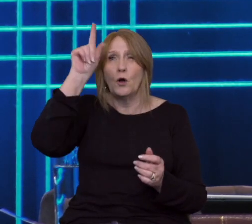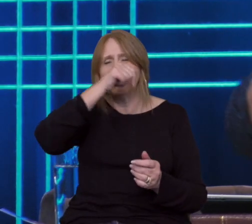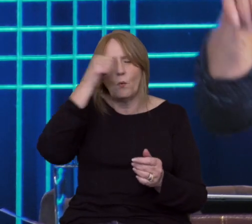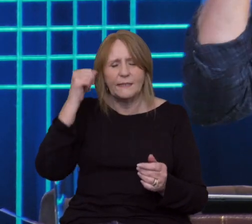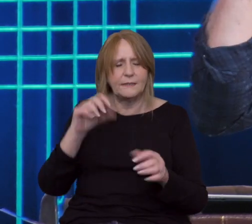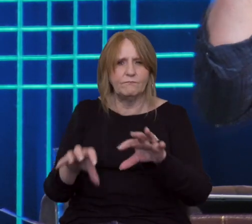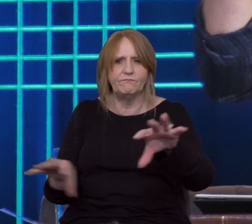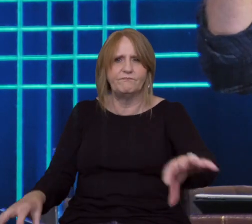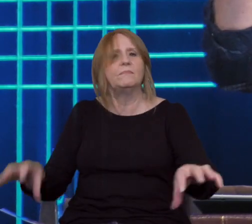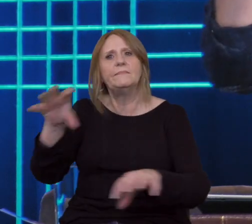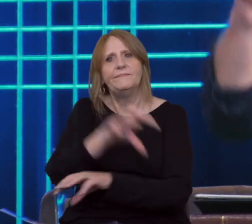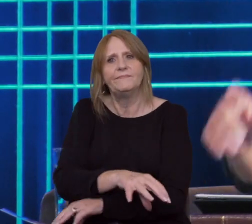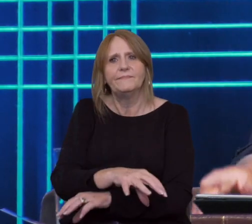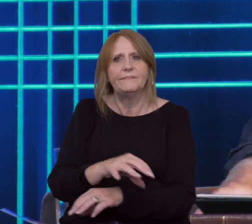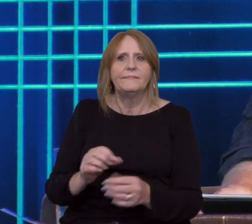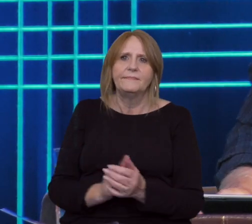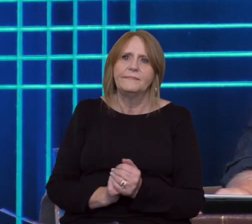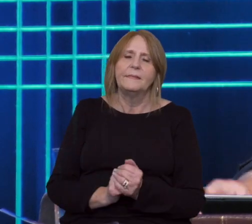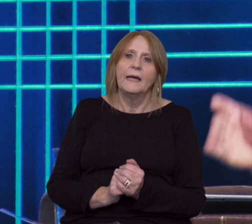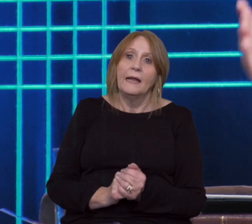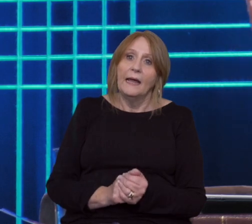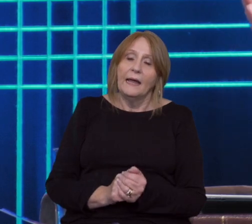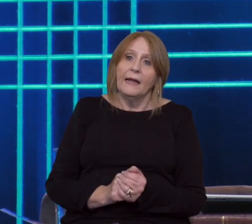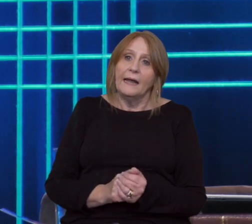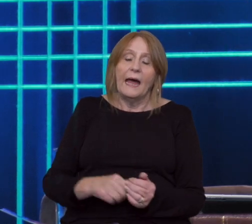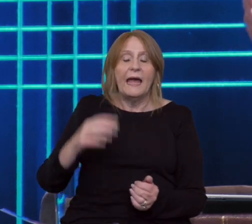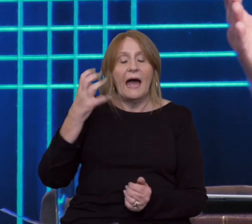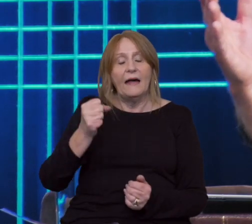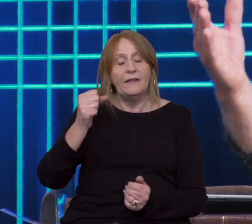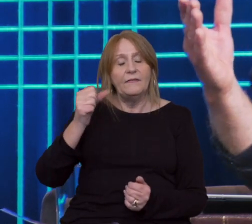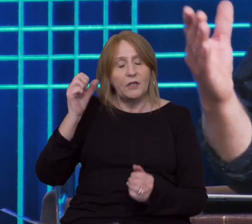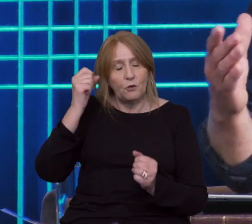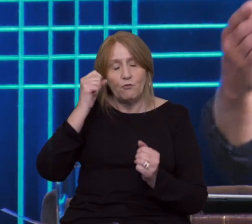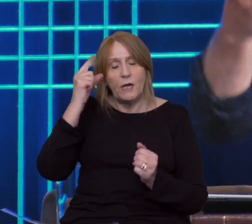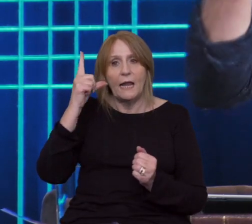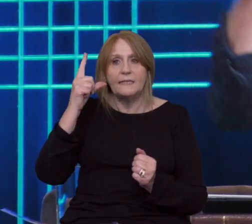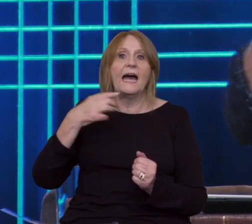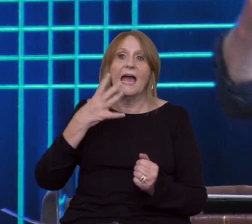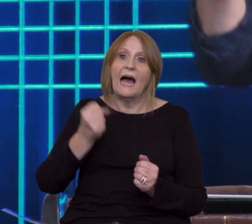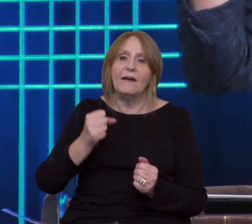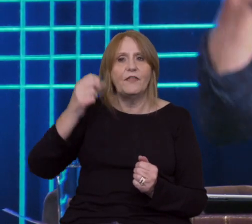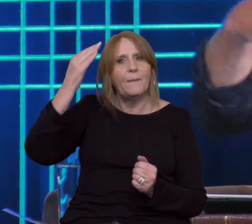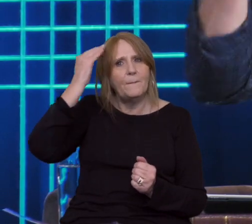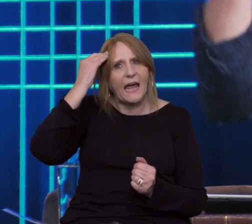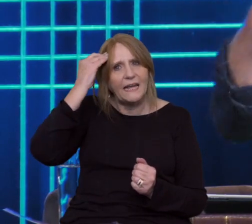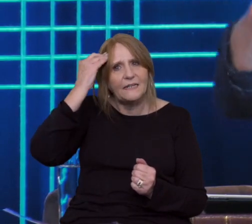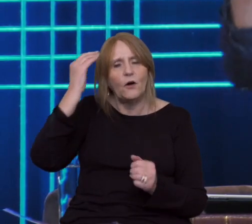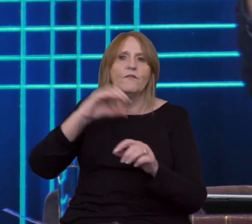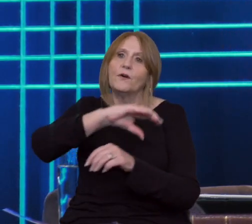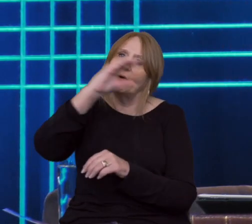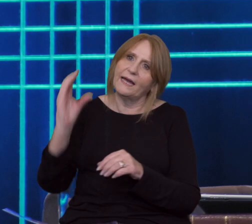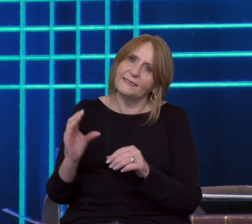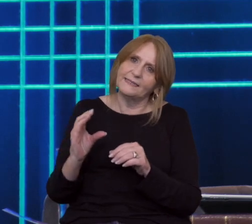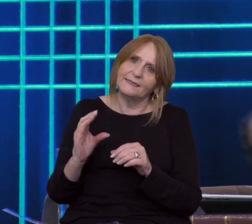ignorance for the wisdom of God, and I discover I have the mind of Christ. And when I learn how to keep that